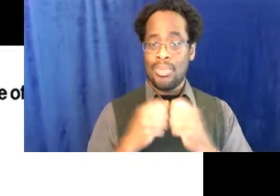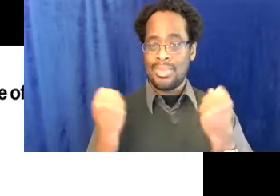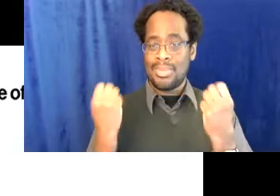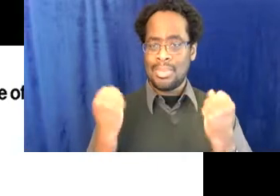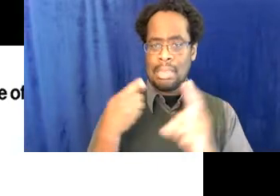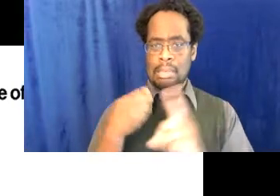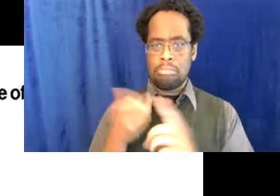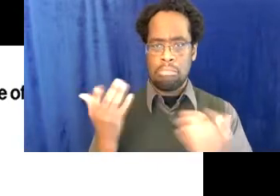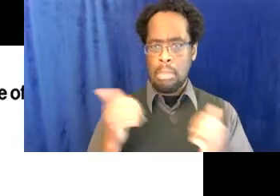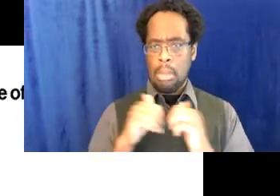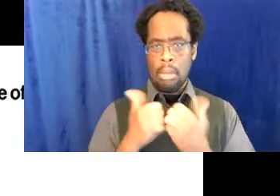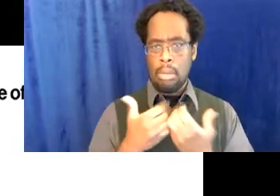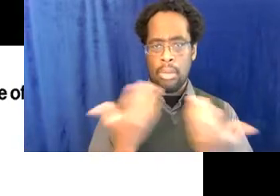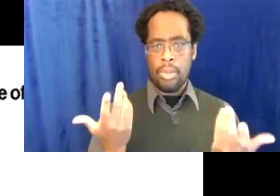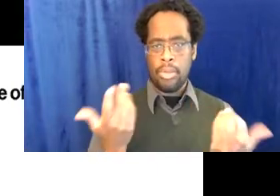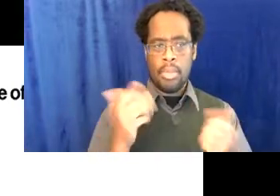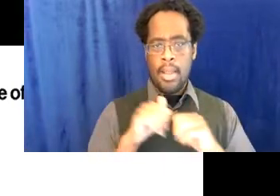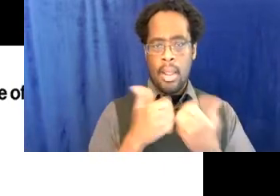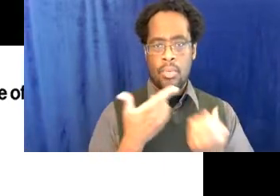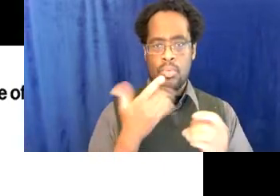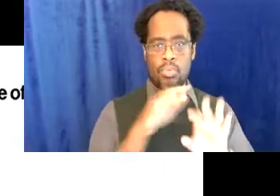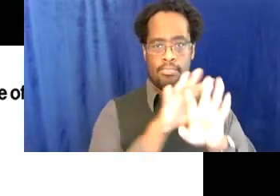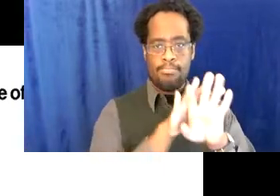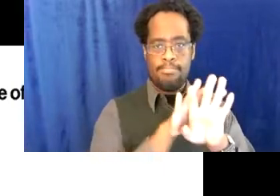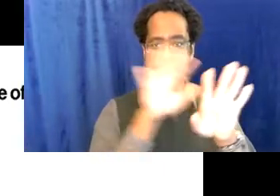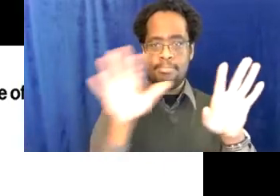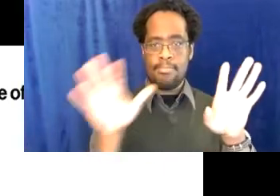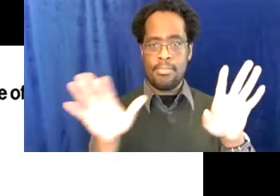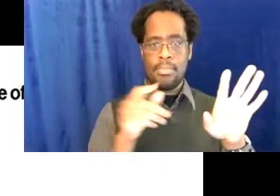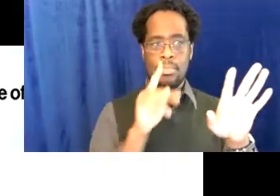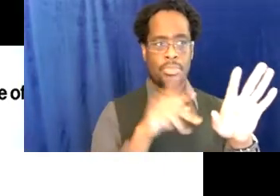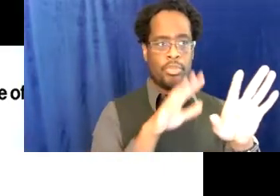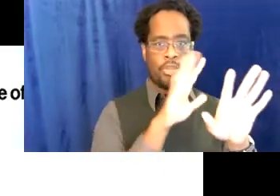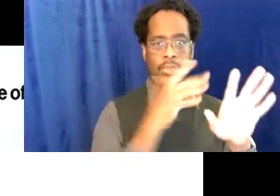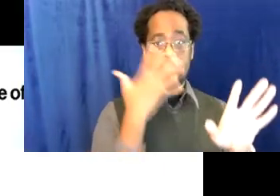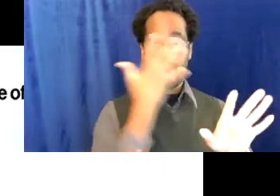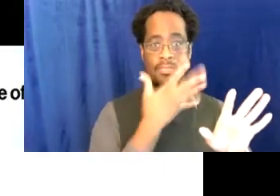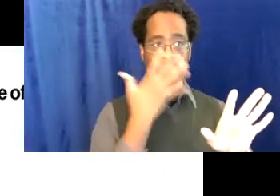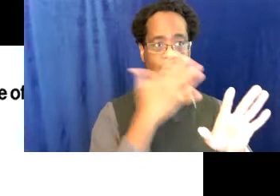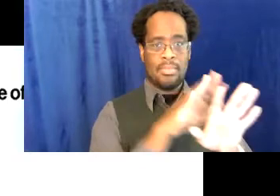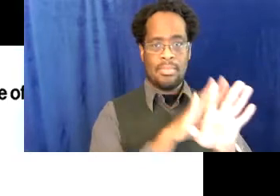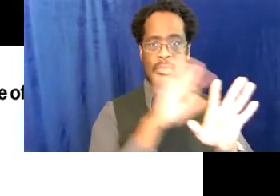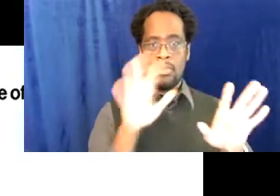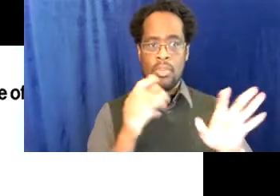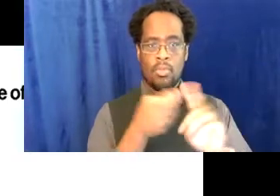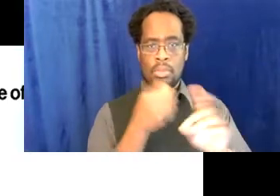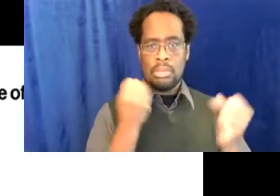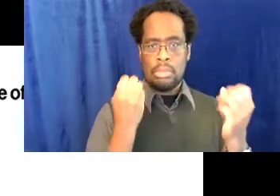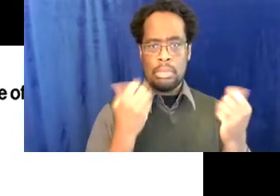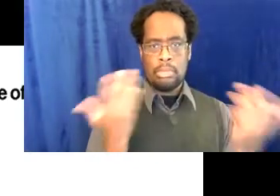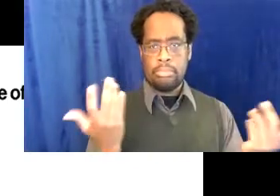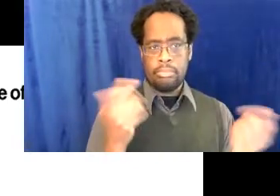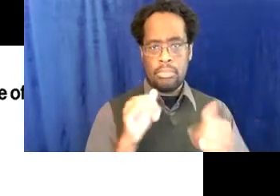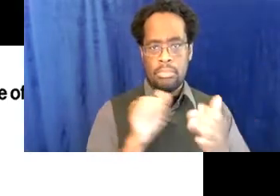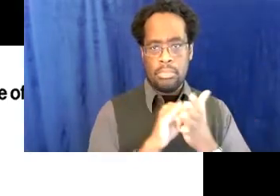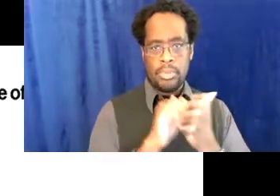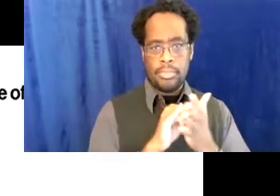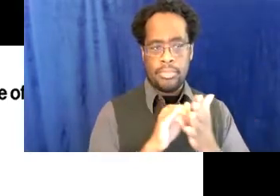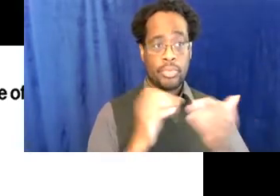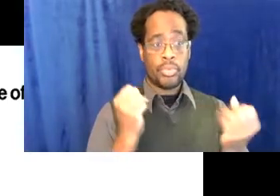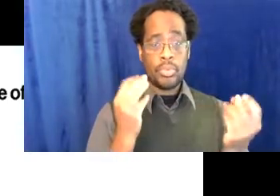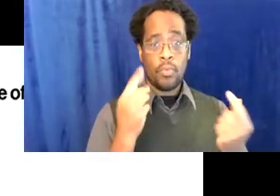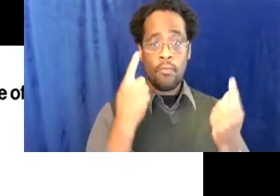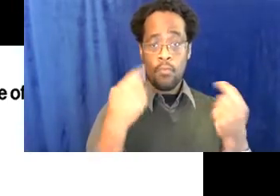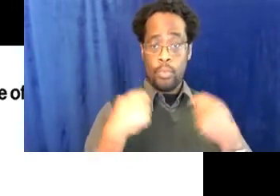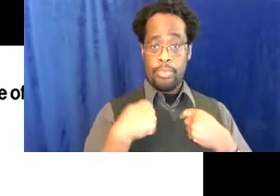You can not have to see a person, you can listen to them and envision what they might look like. With sign language, it's very